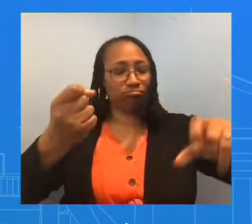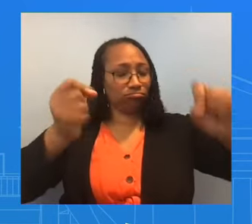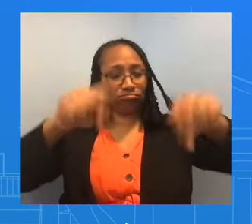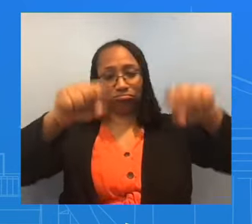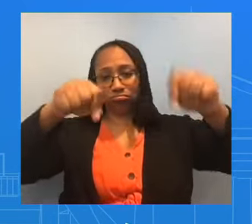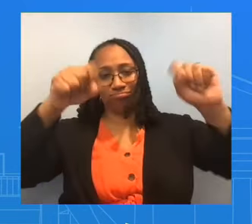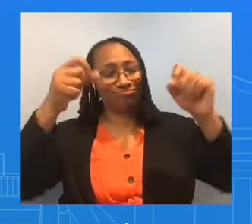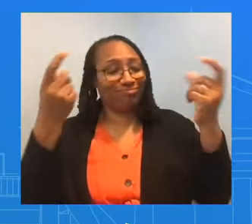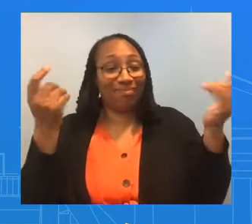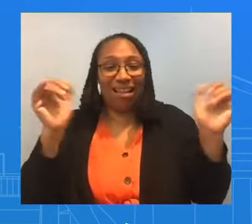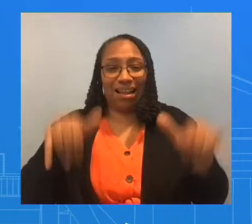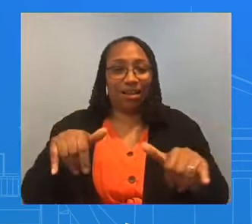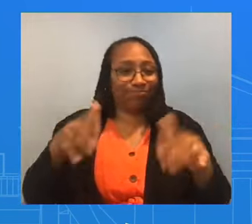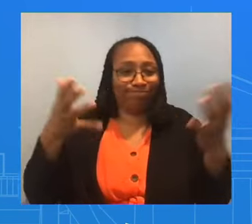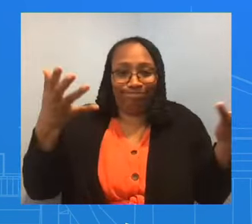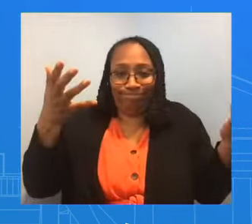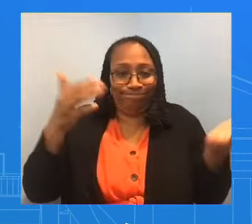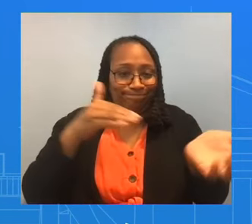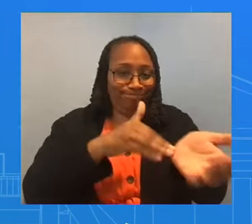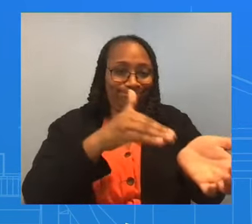put forward or has talked about